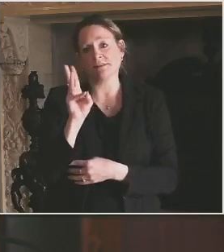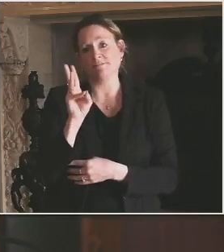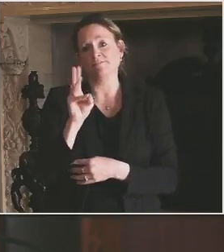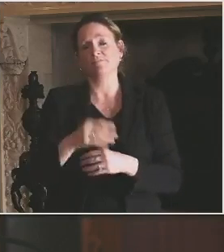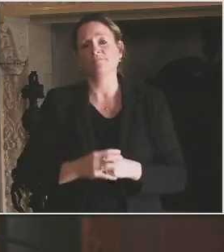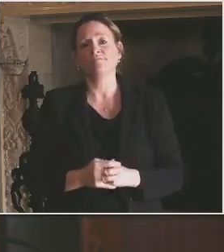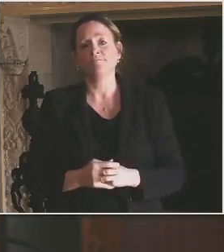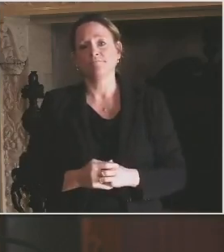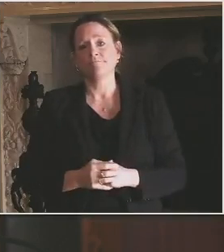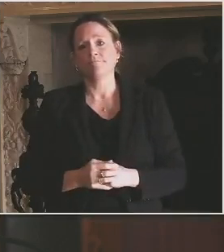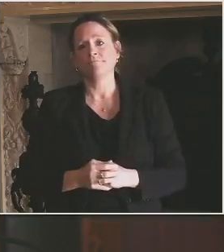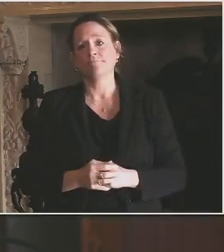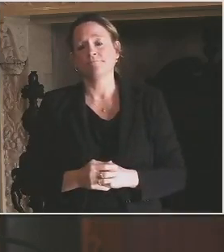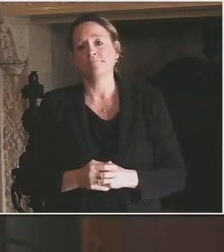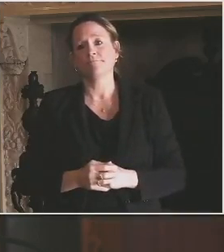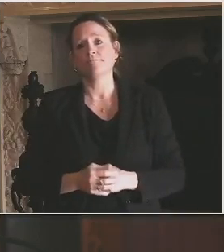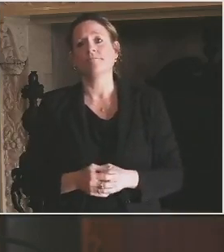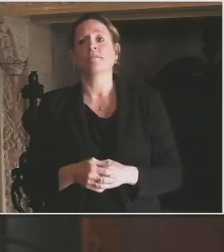There are now